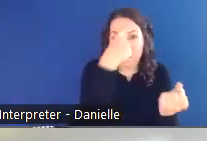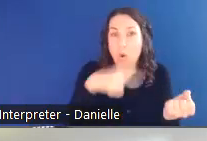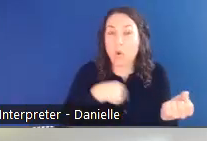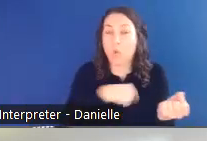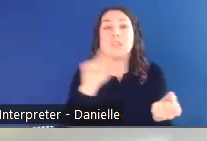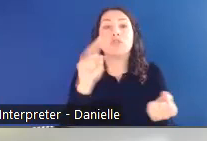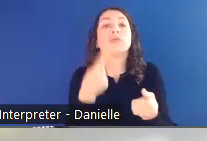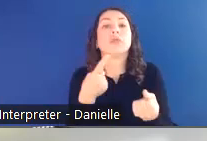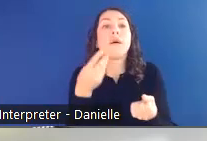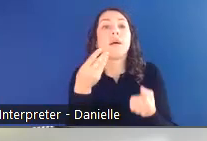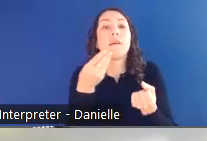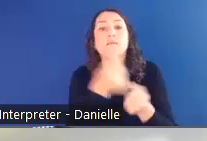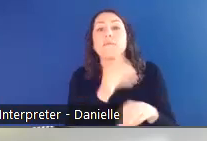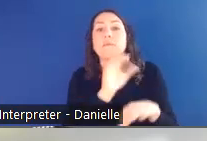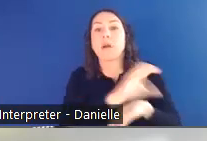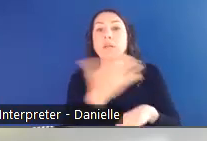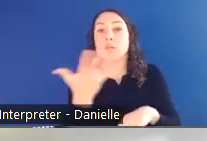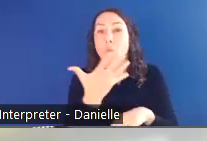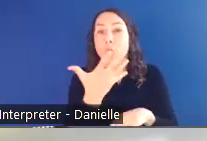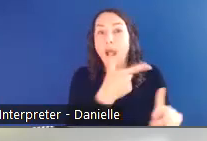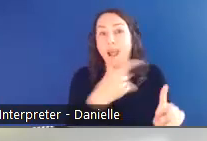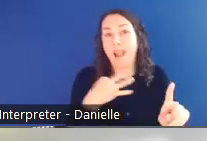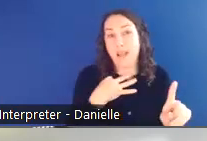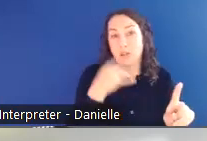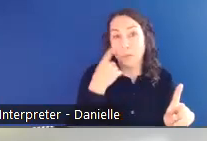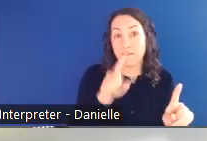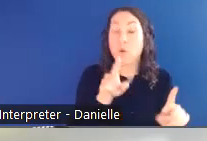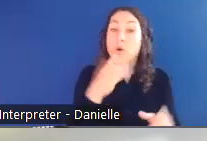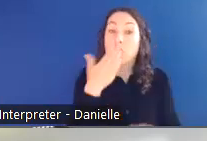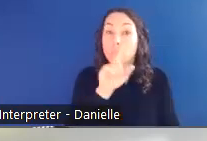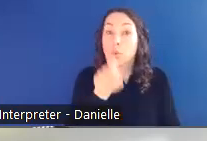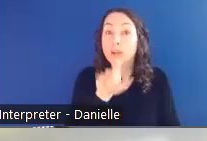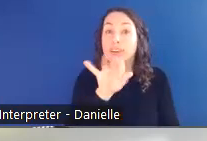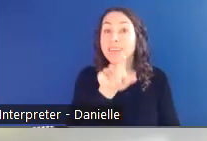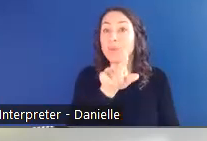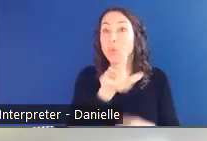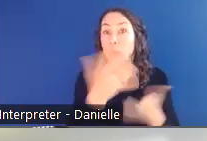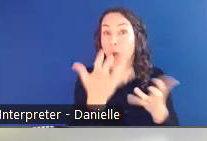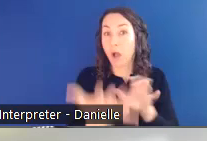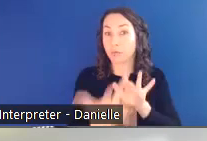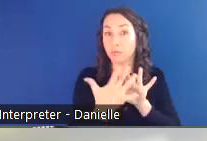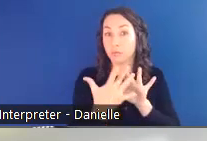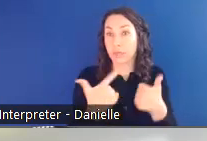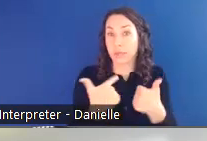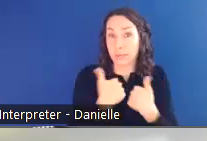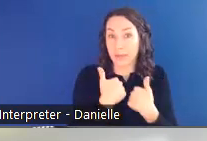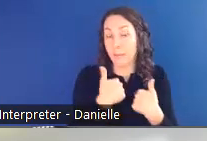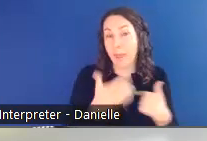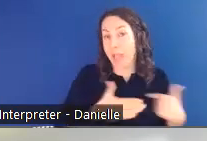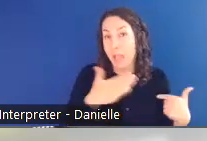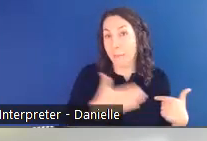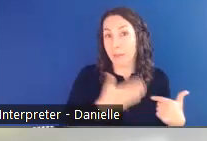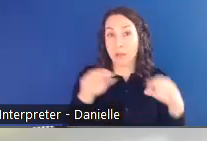good question about whether anyone is in contact with the adult education programs. If you want to get in touch with me about that, I'm happy to have further